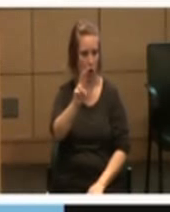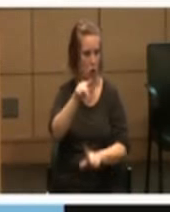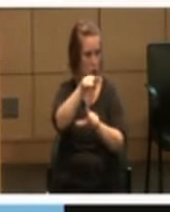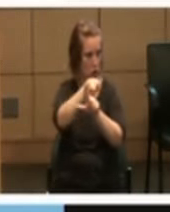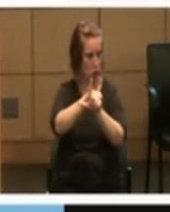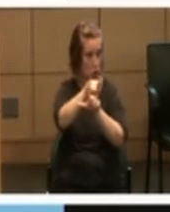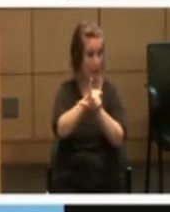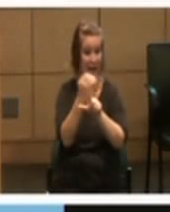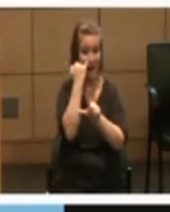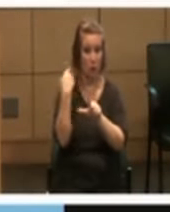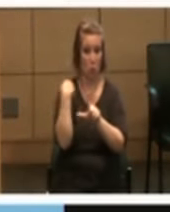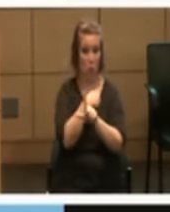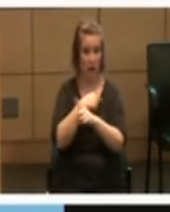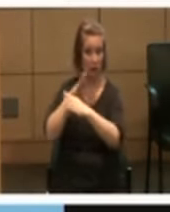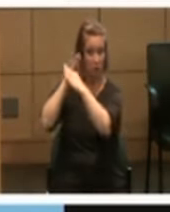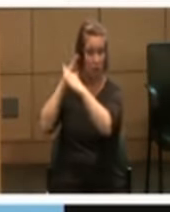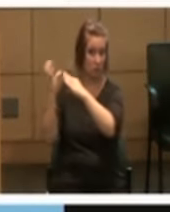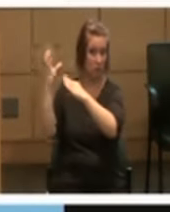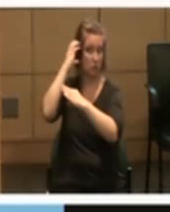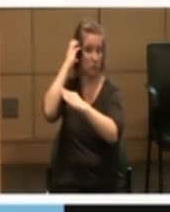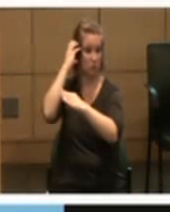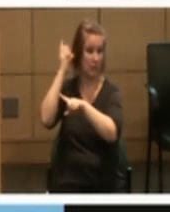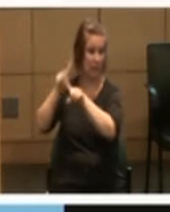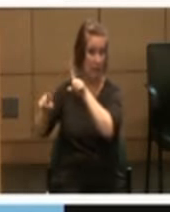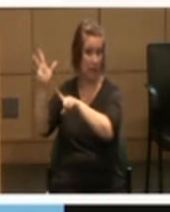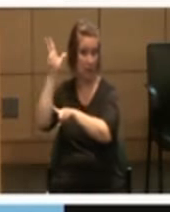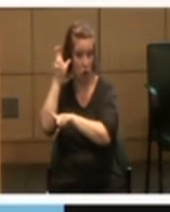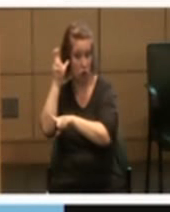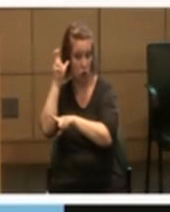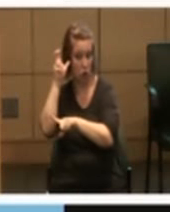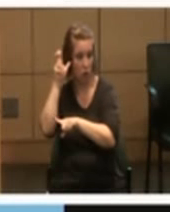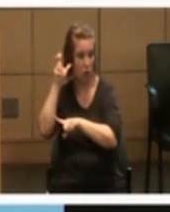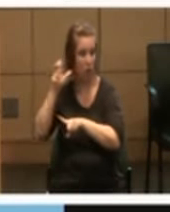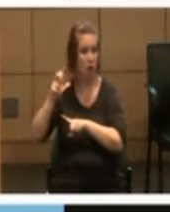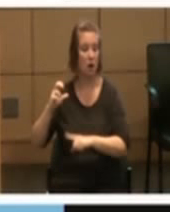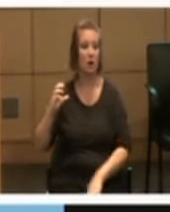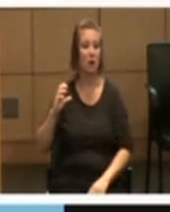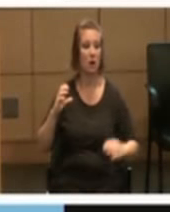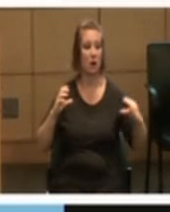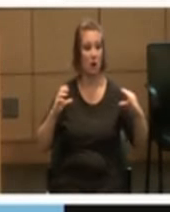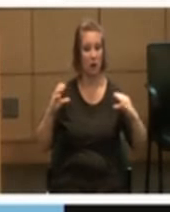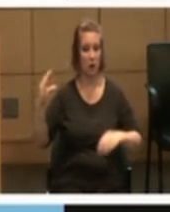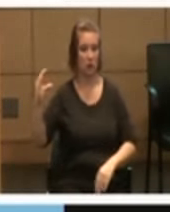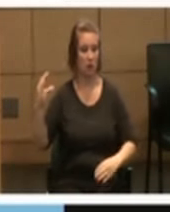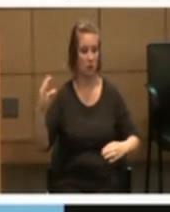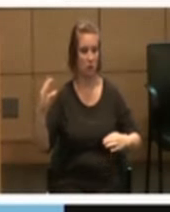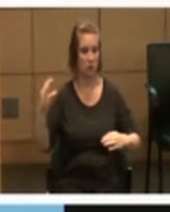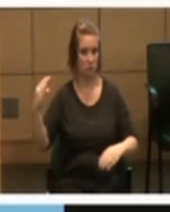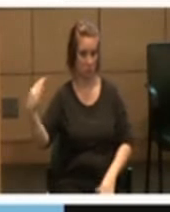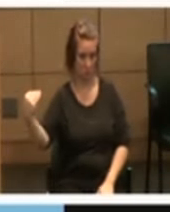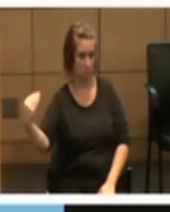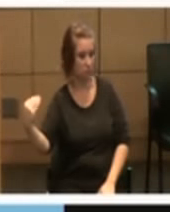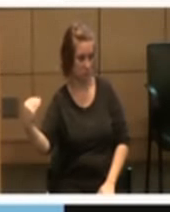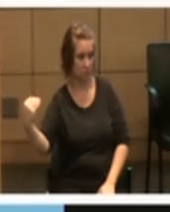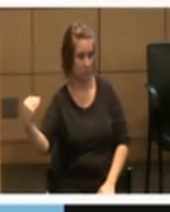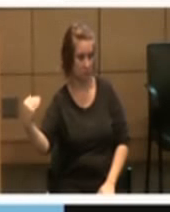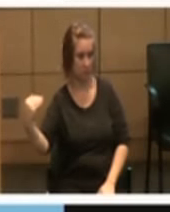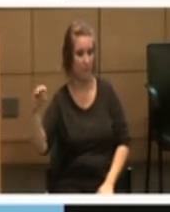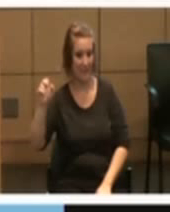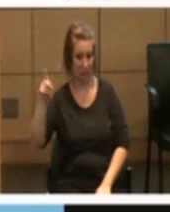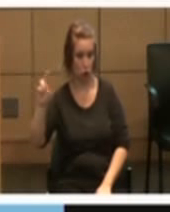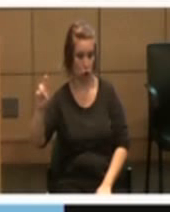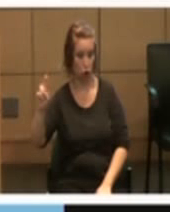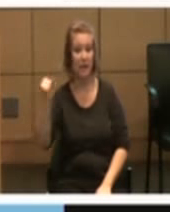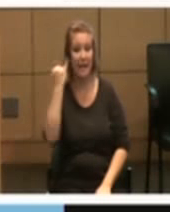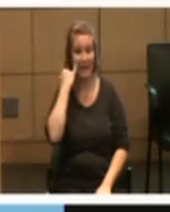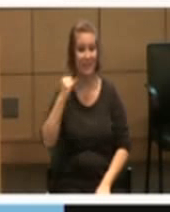we plug one ear and we present the masker to the ear with the hearing loss. So if you recall, when the masker is going